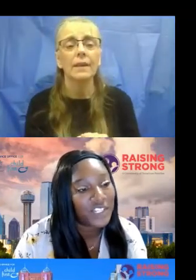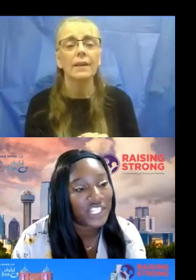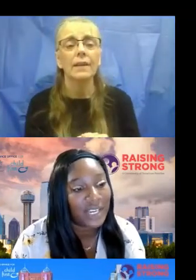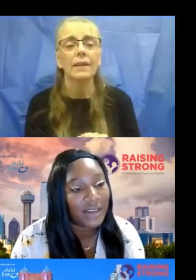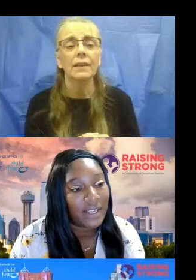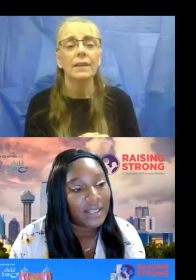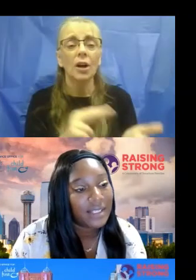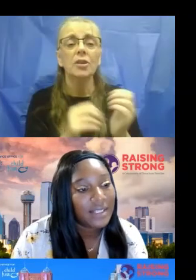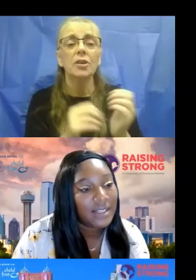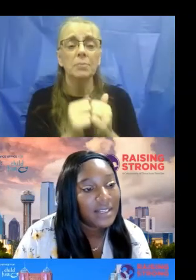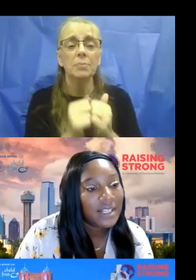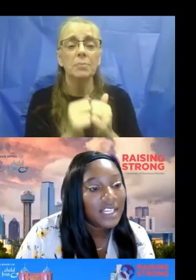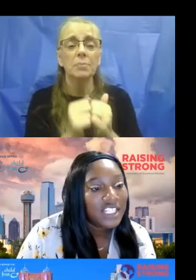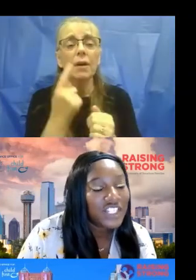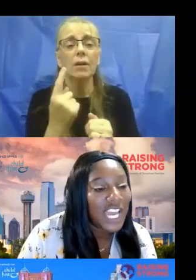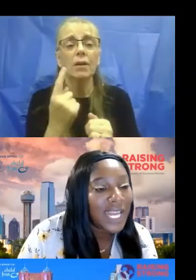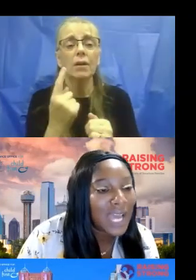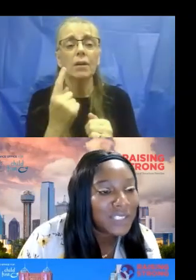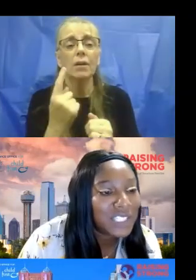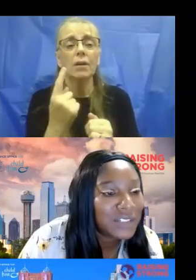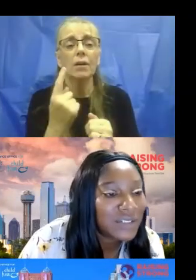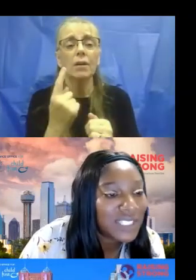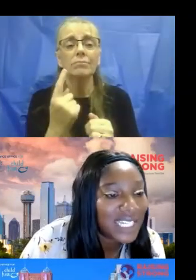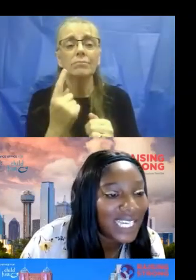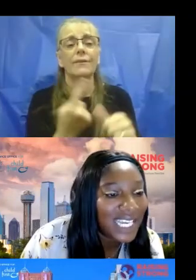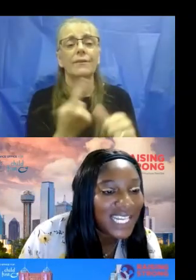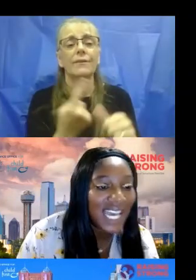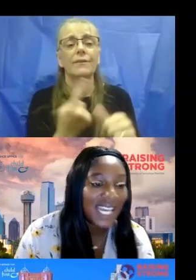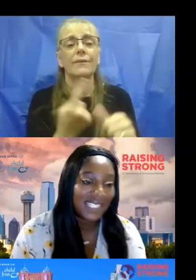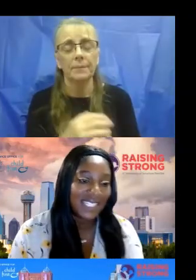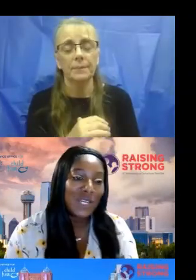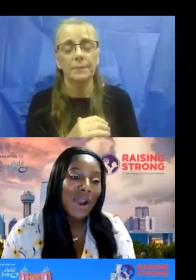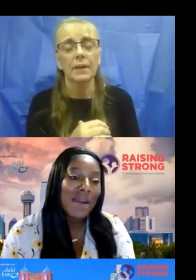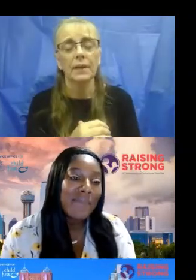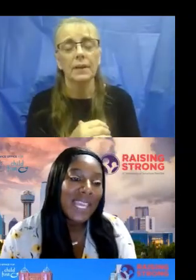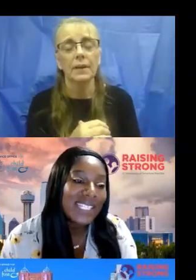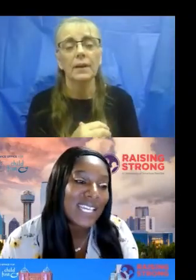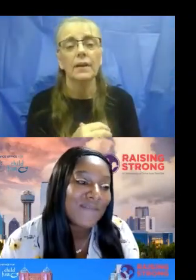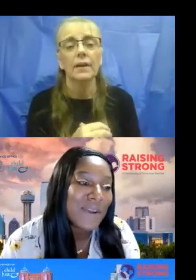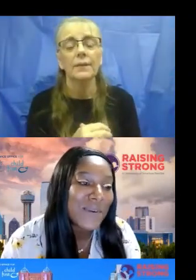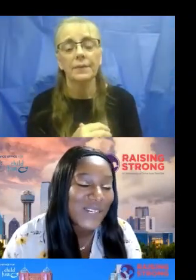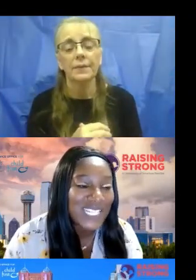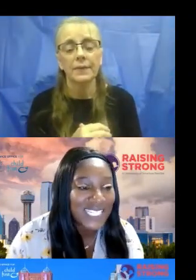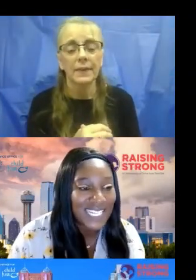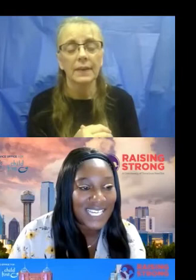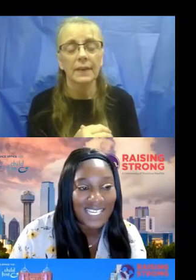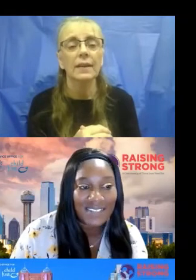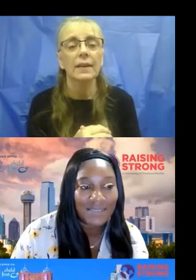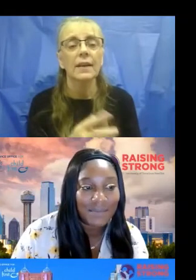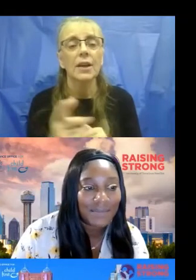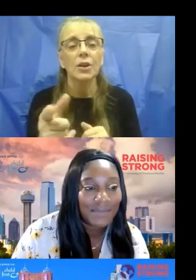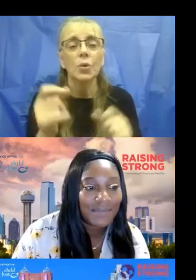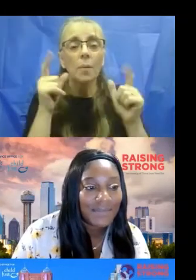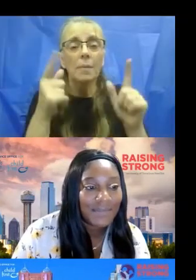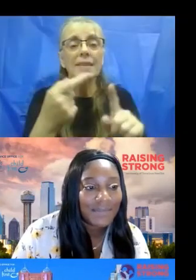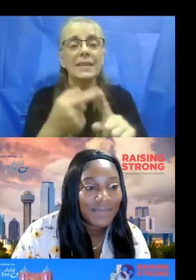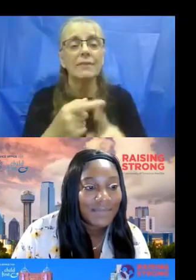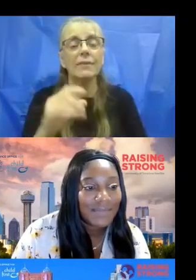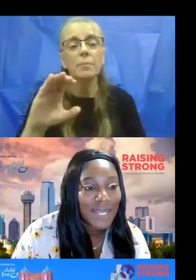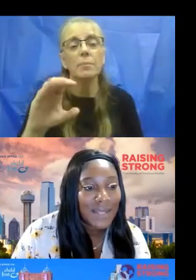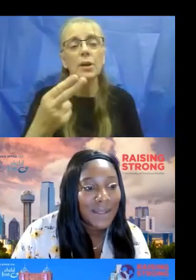Ebony, for sharing. Shout out to Sakinat. You are amazing. From Kristen.